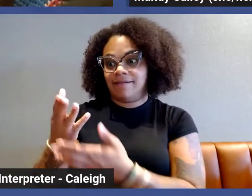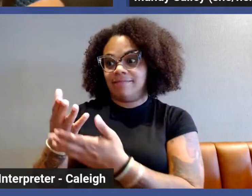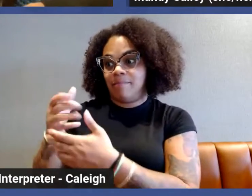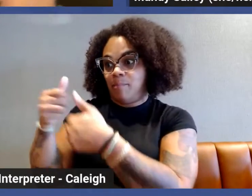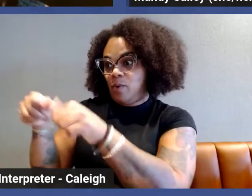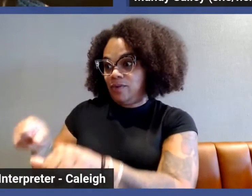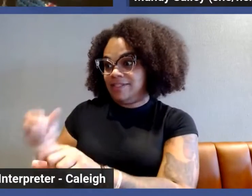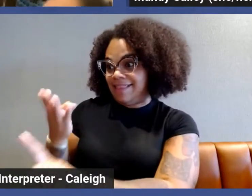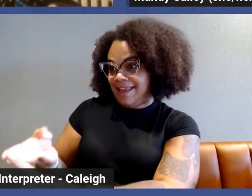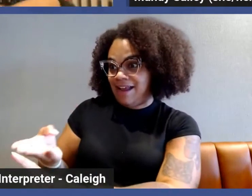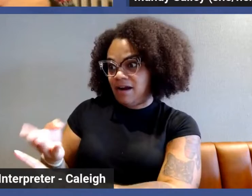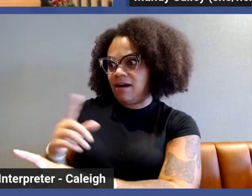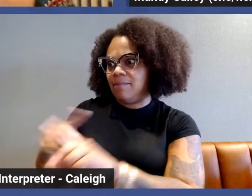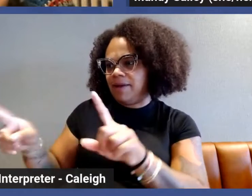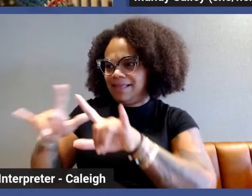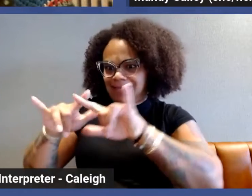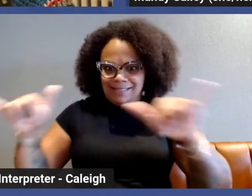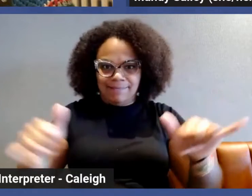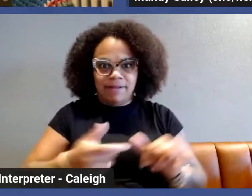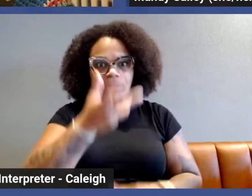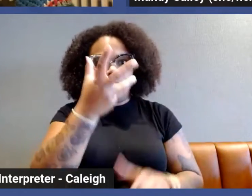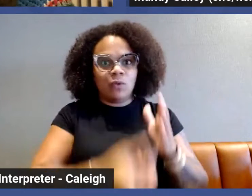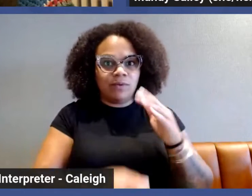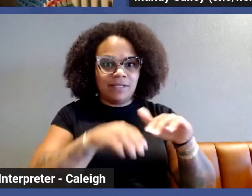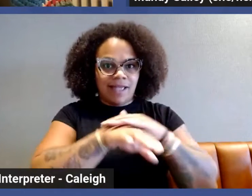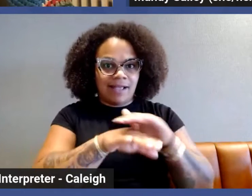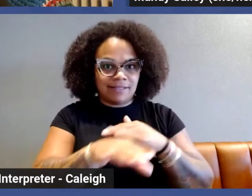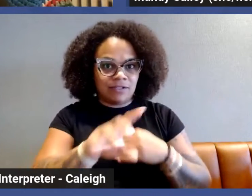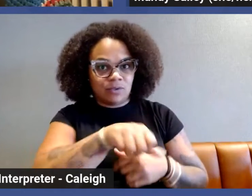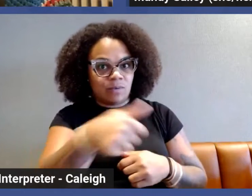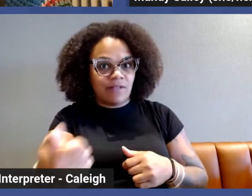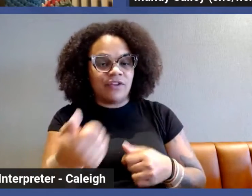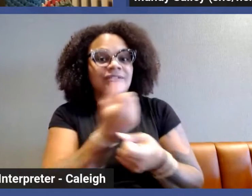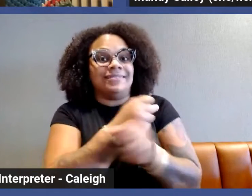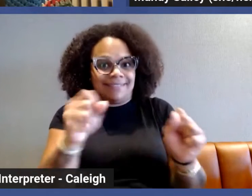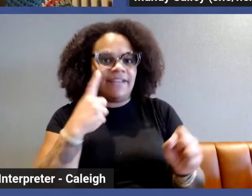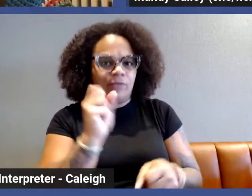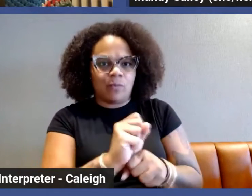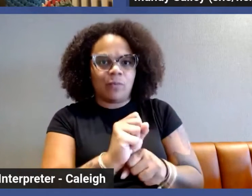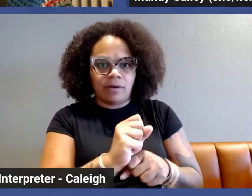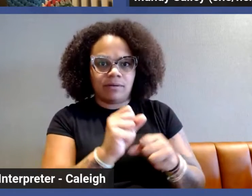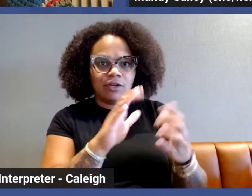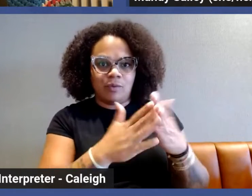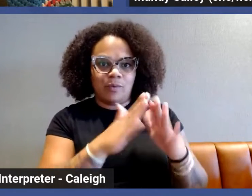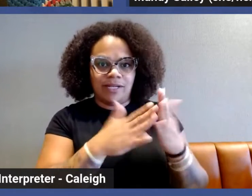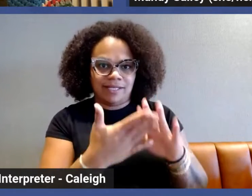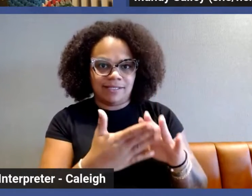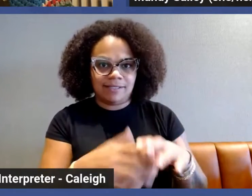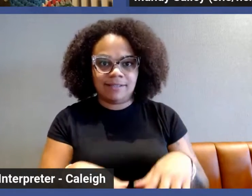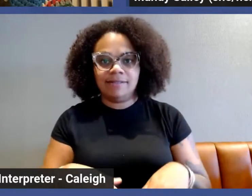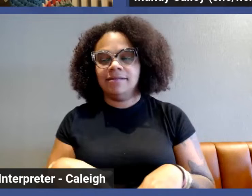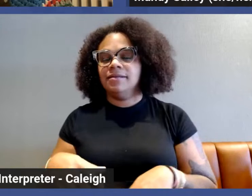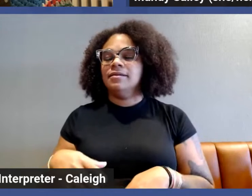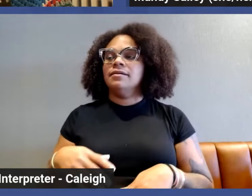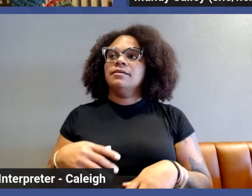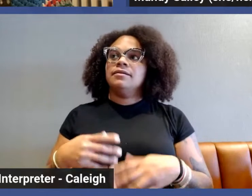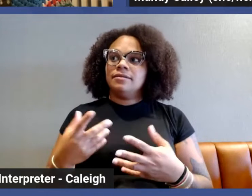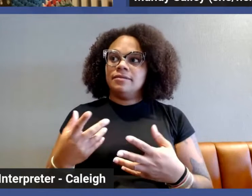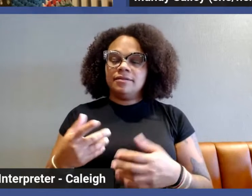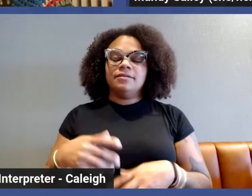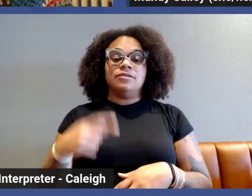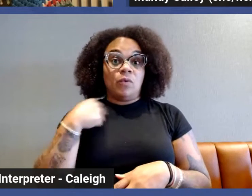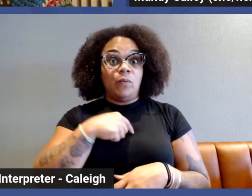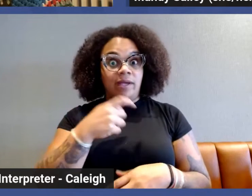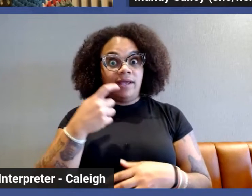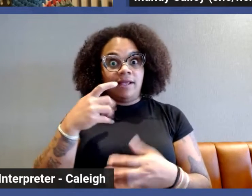losing access to all of their other safe for work communities and that any kind of organizing. We know from that